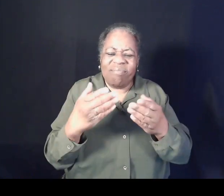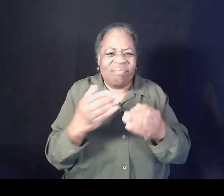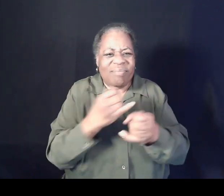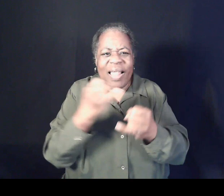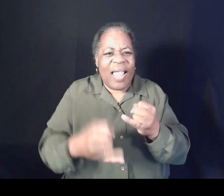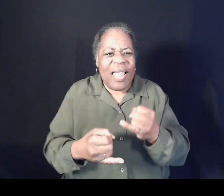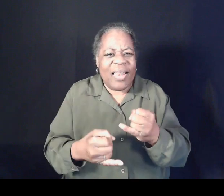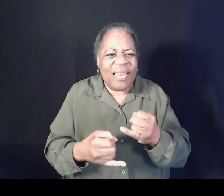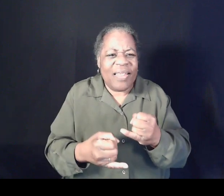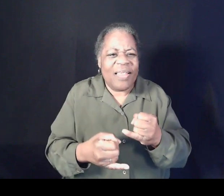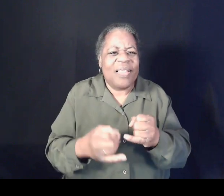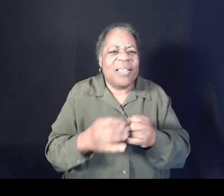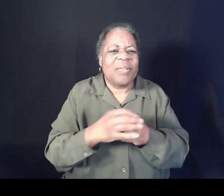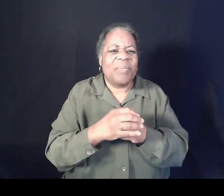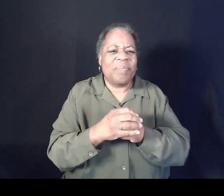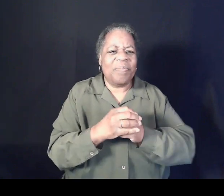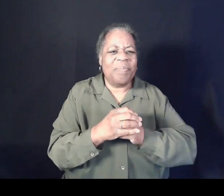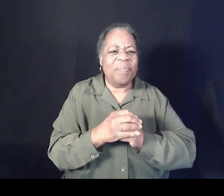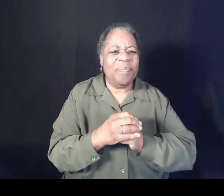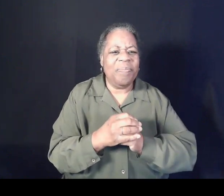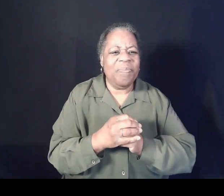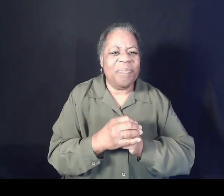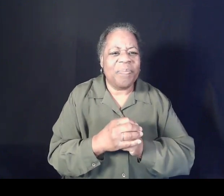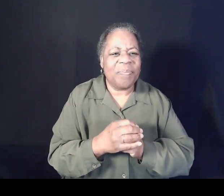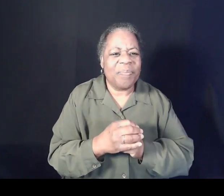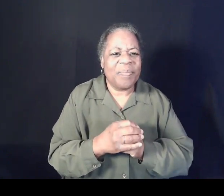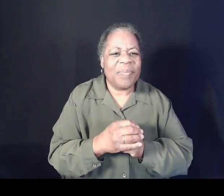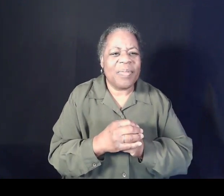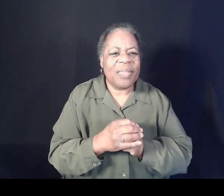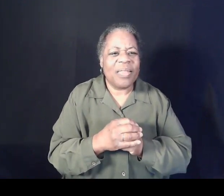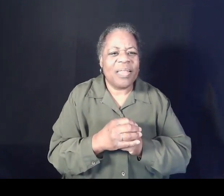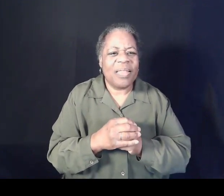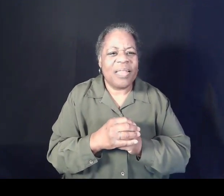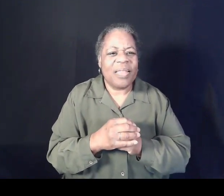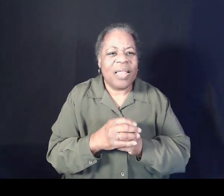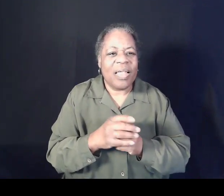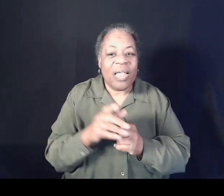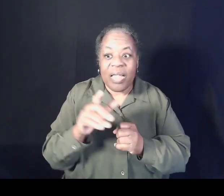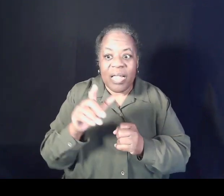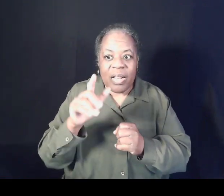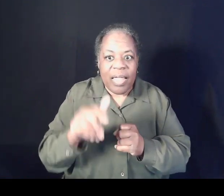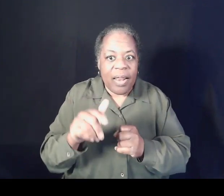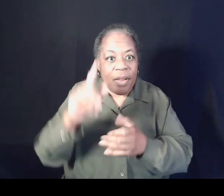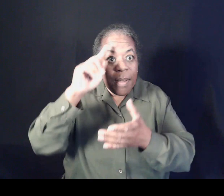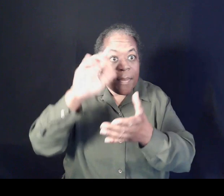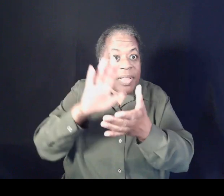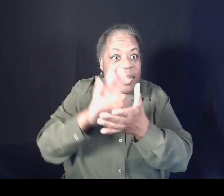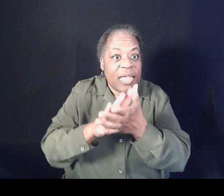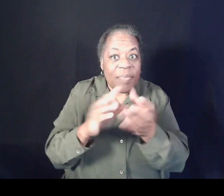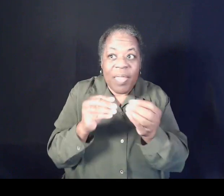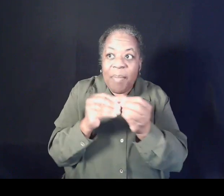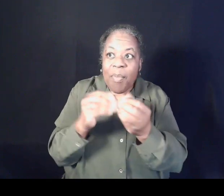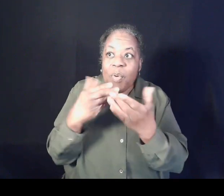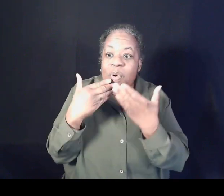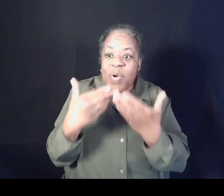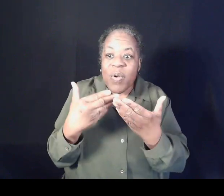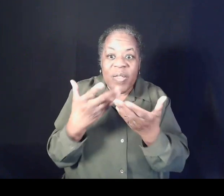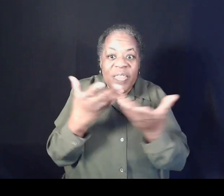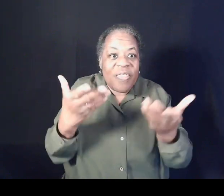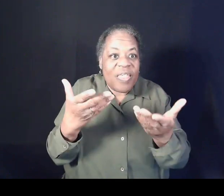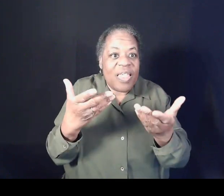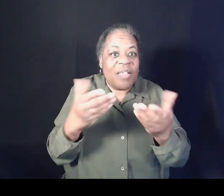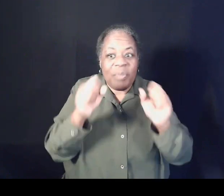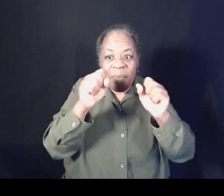and that was good. Later, this would allow me to believe that more good things were in store for us as a